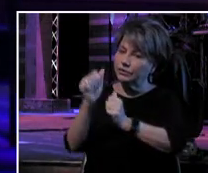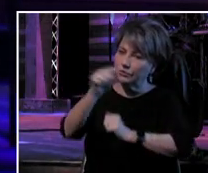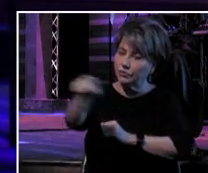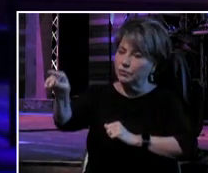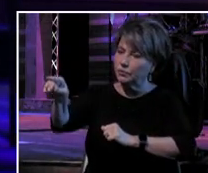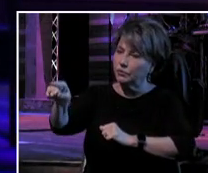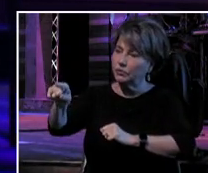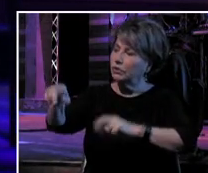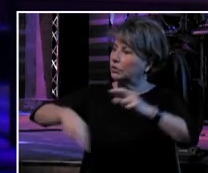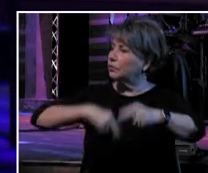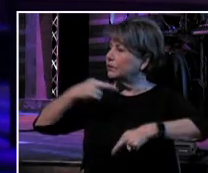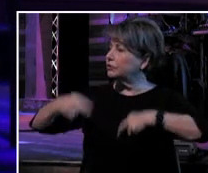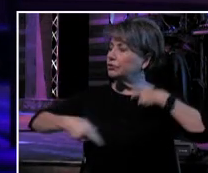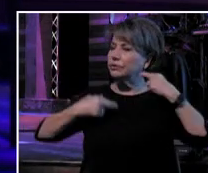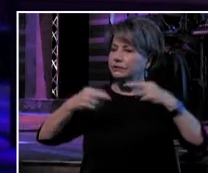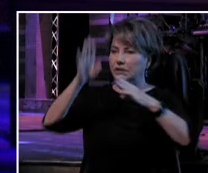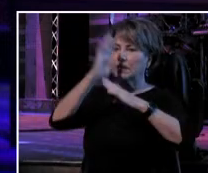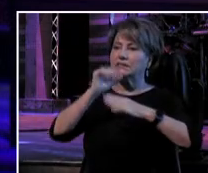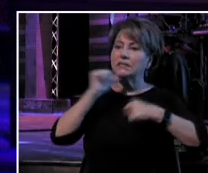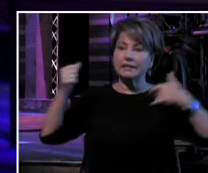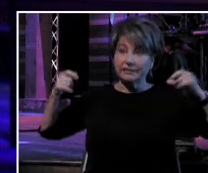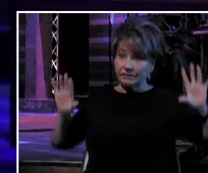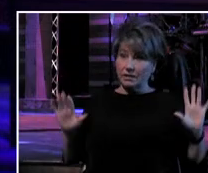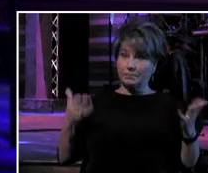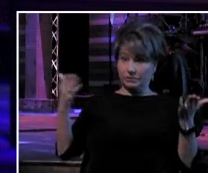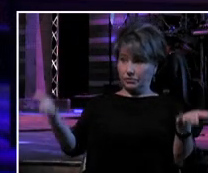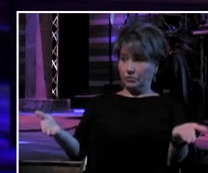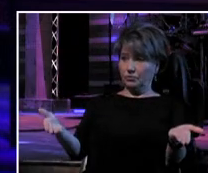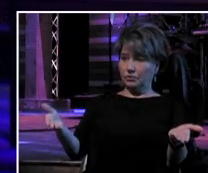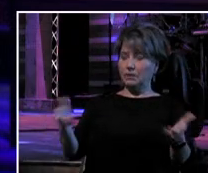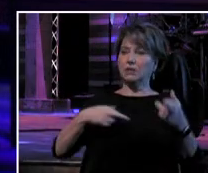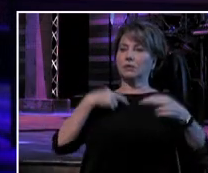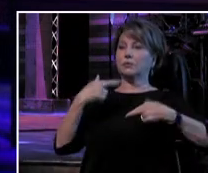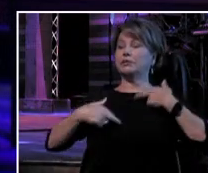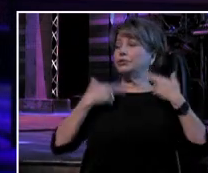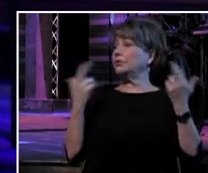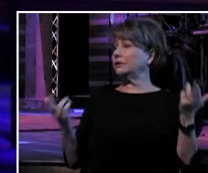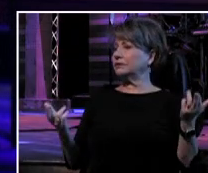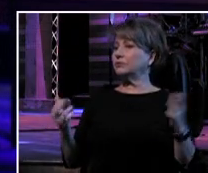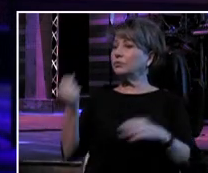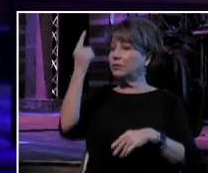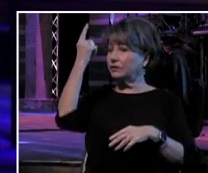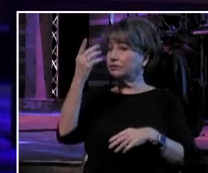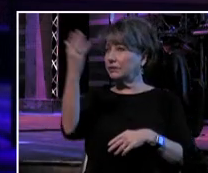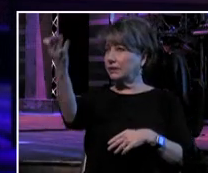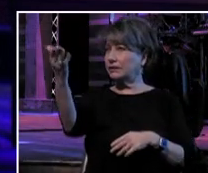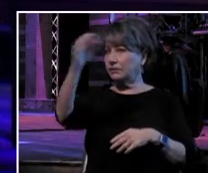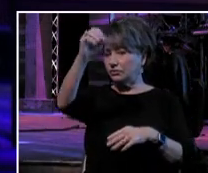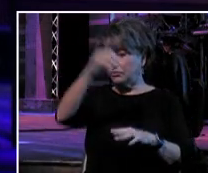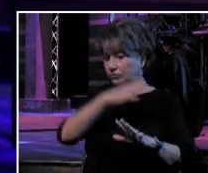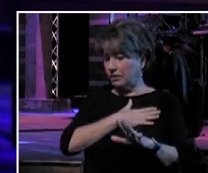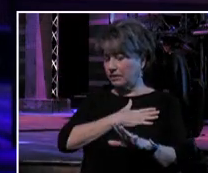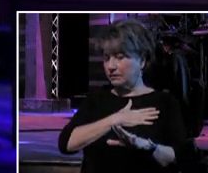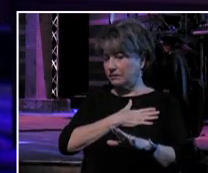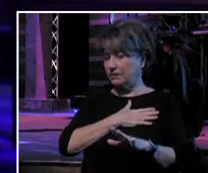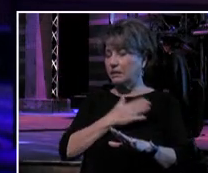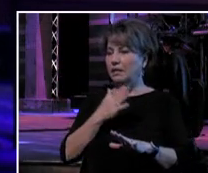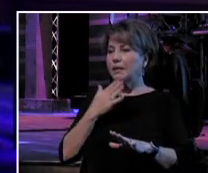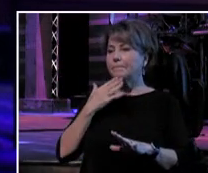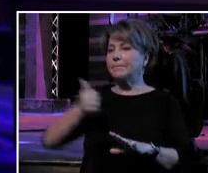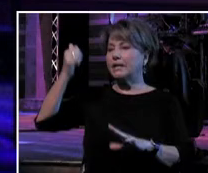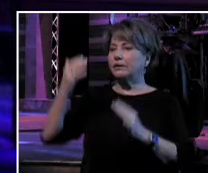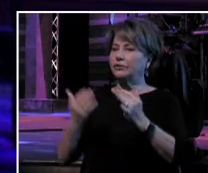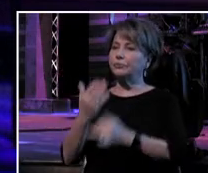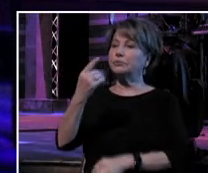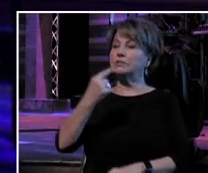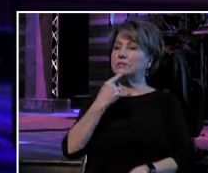Rejoice. God's not giving up on you. Rejoice. You will understand his grace far better through disappointments